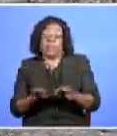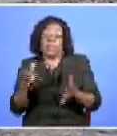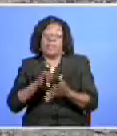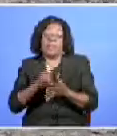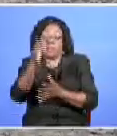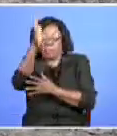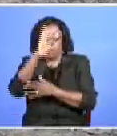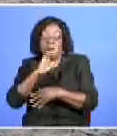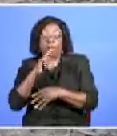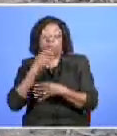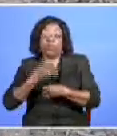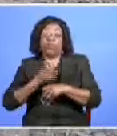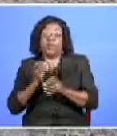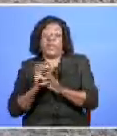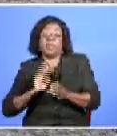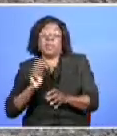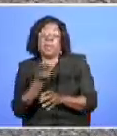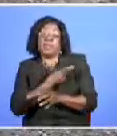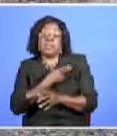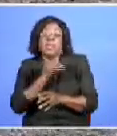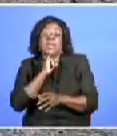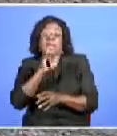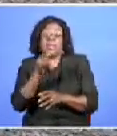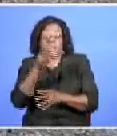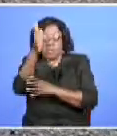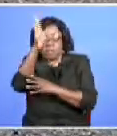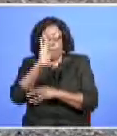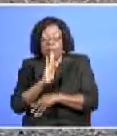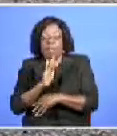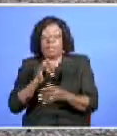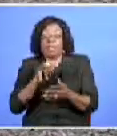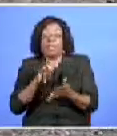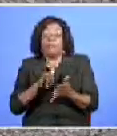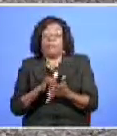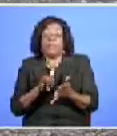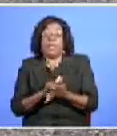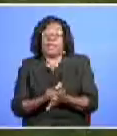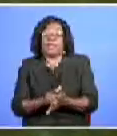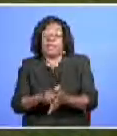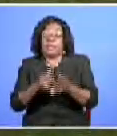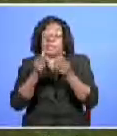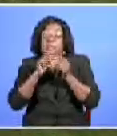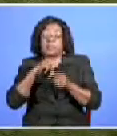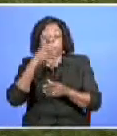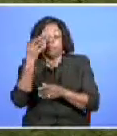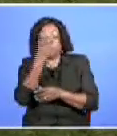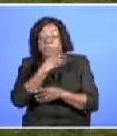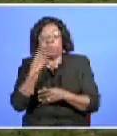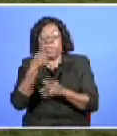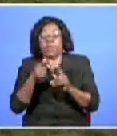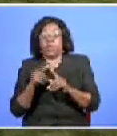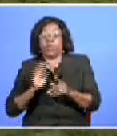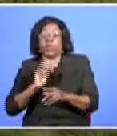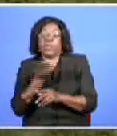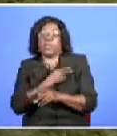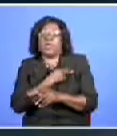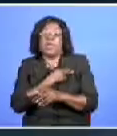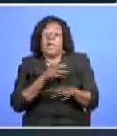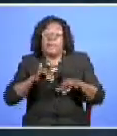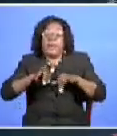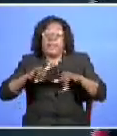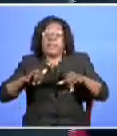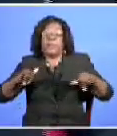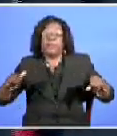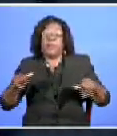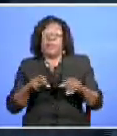is the God who can speak to plagues and diseases and tell them, peace be still. Though separated for now, the service